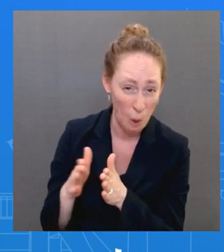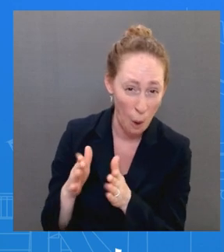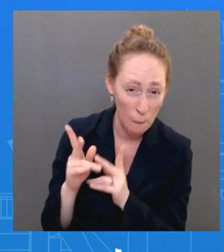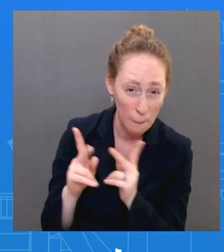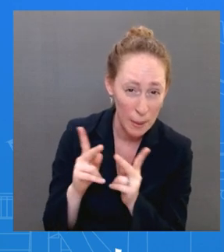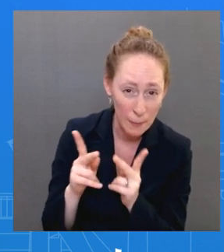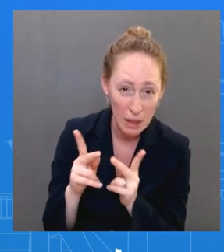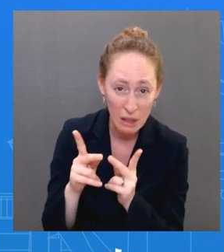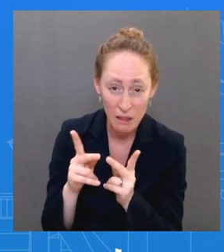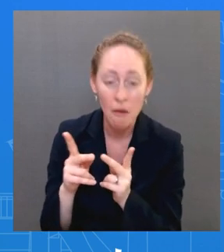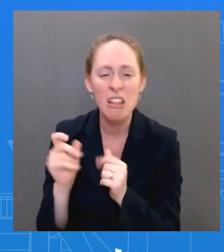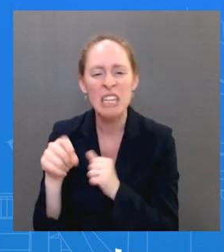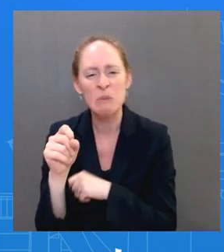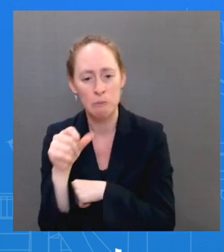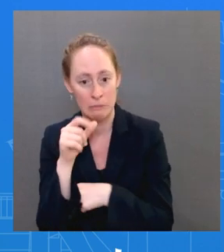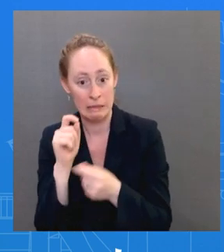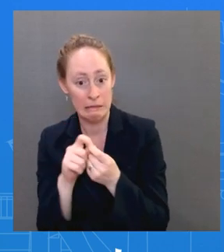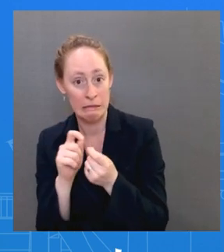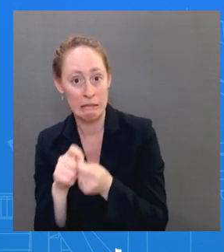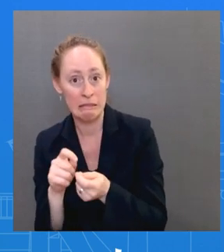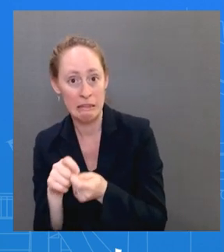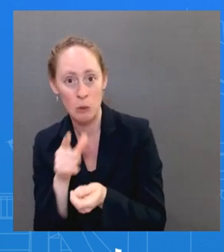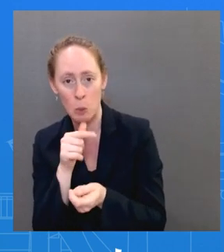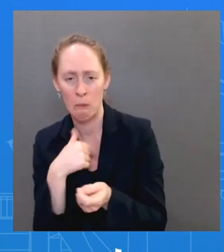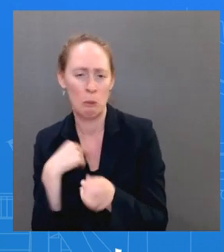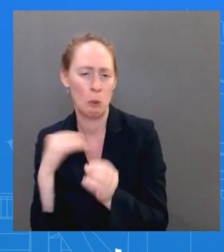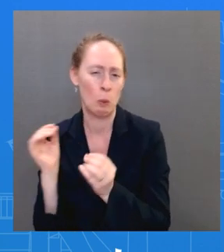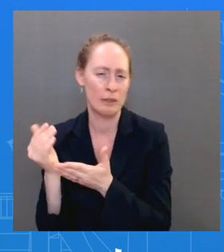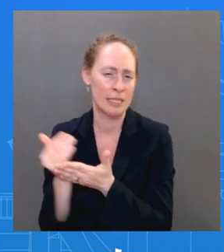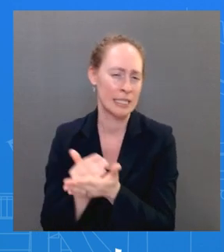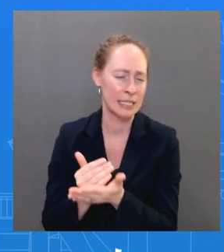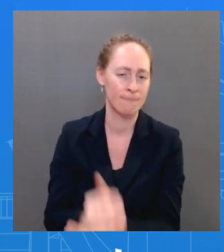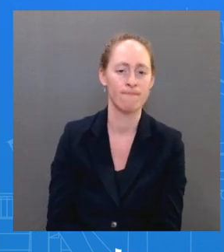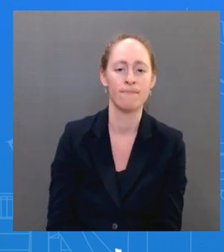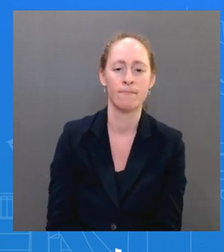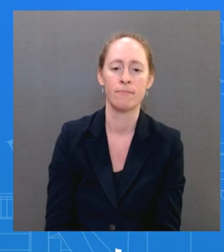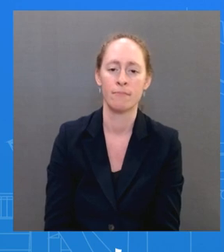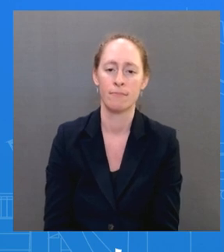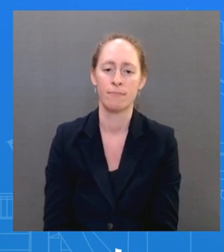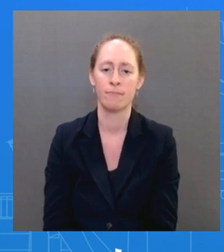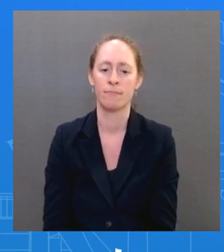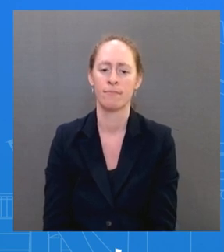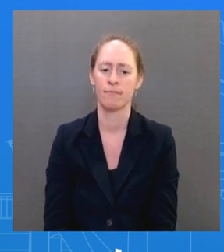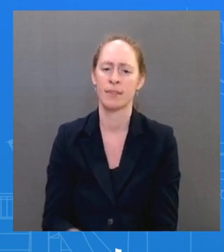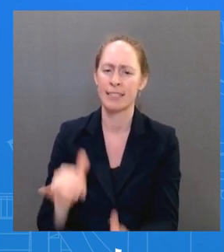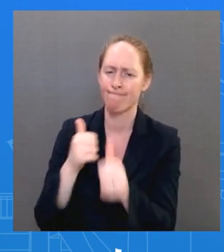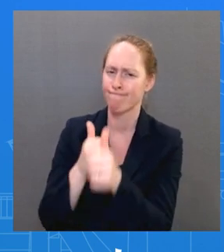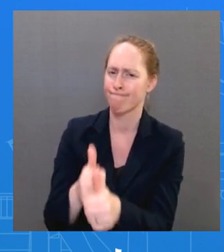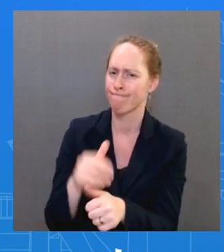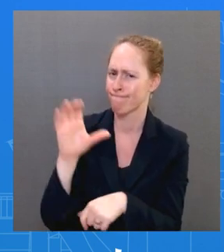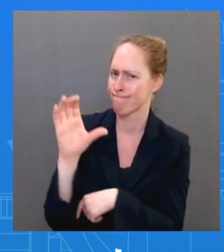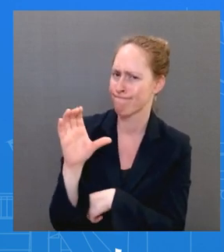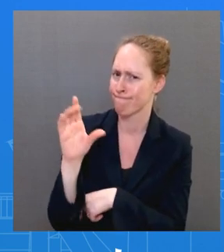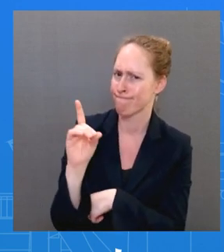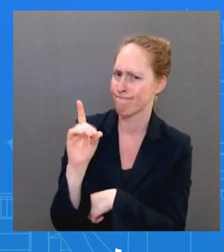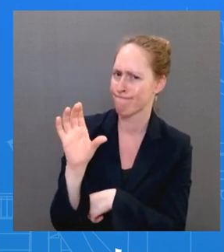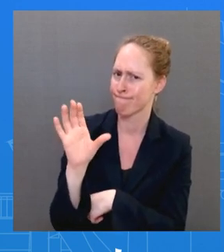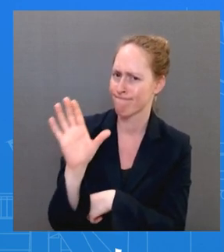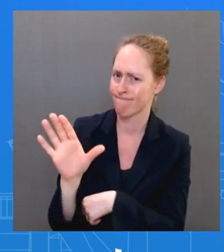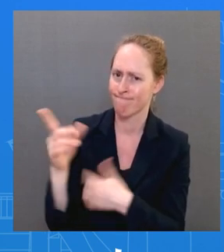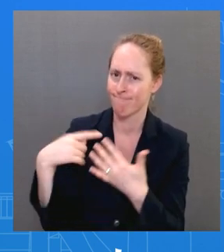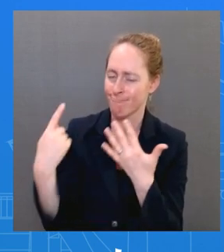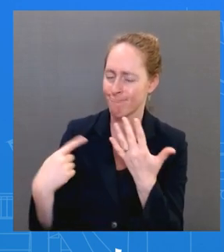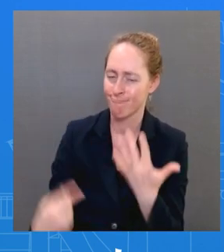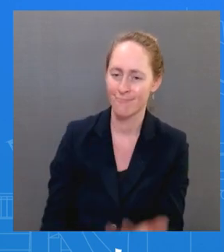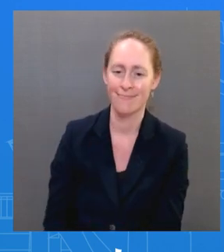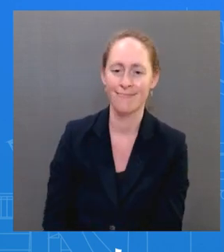very small footprint. He is indeed adhering to the CDC guidelines. Following up on Jackie's question, can